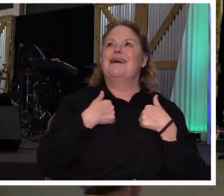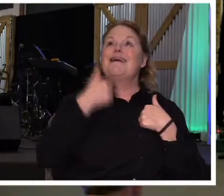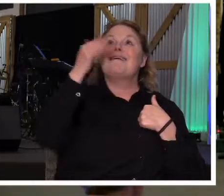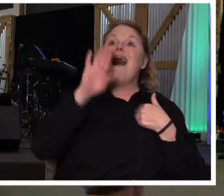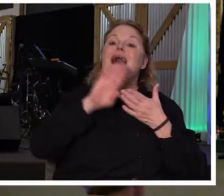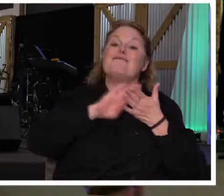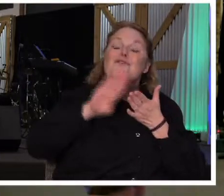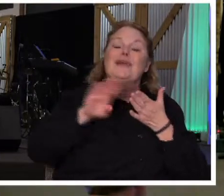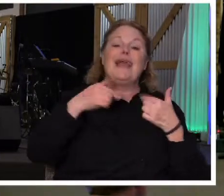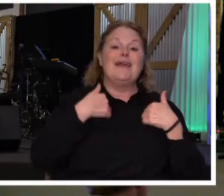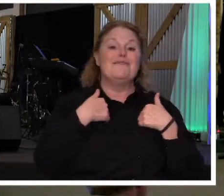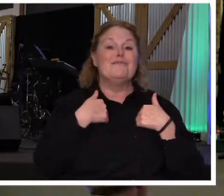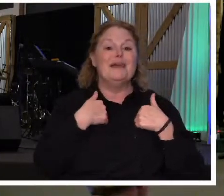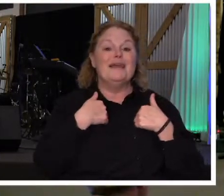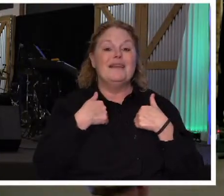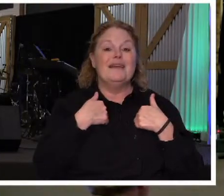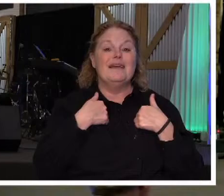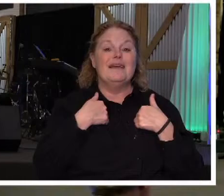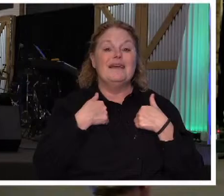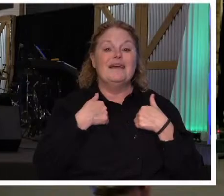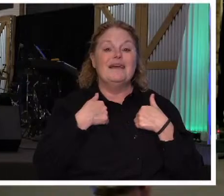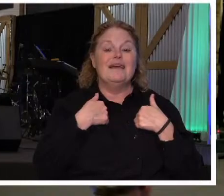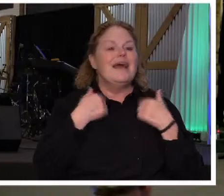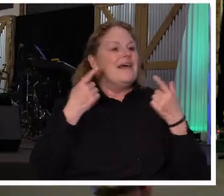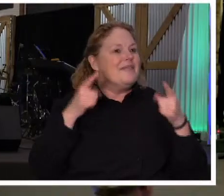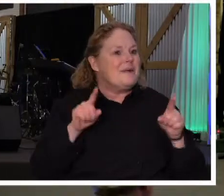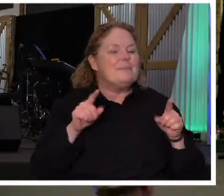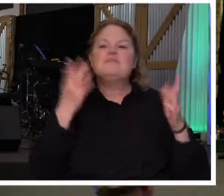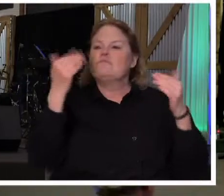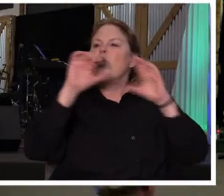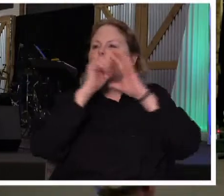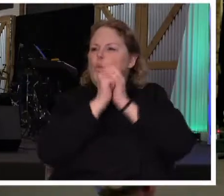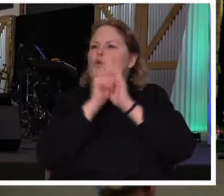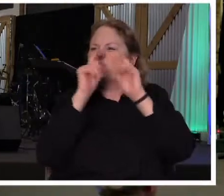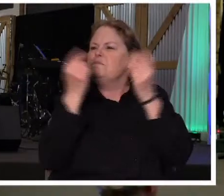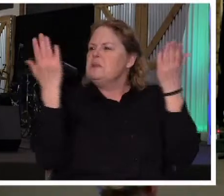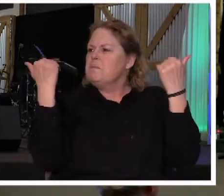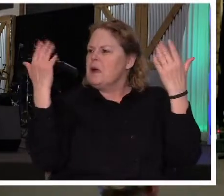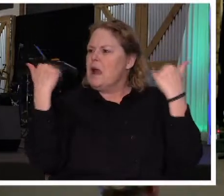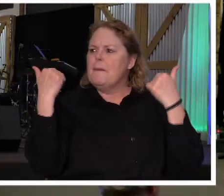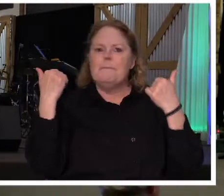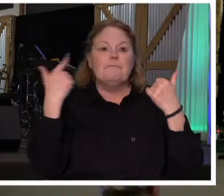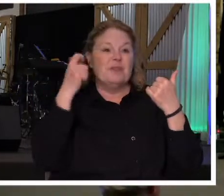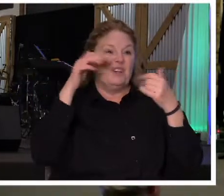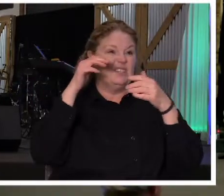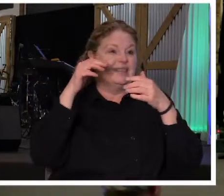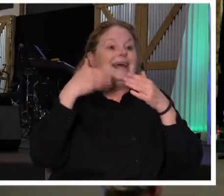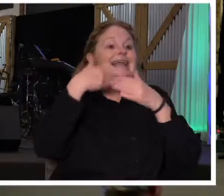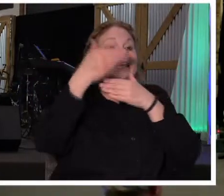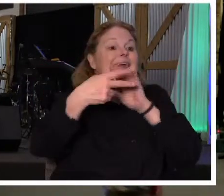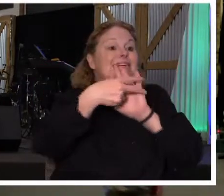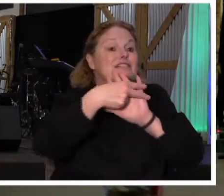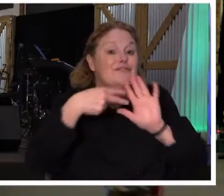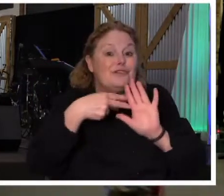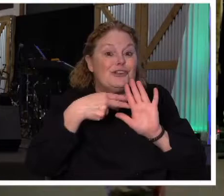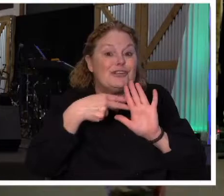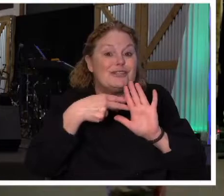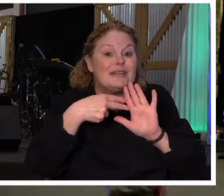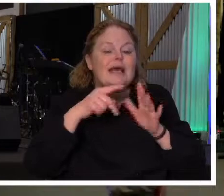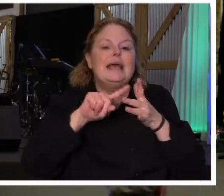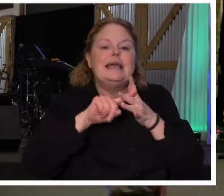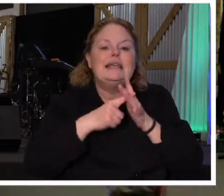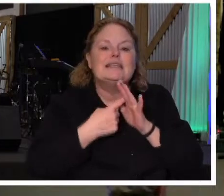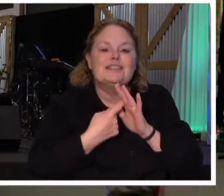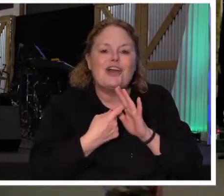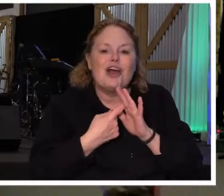him. And then you move from there, and worship team, I'm going to ask that you would please come, because in the very next verse, he begins to prepare